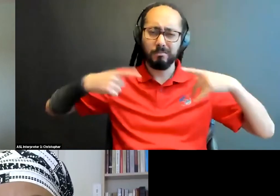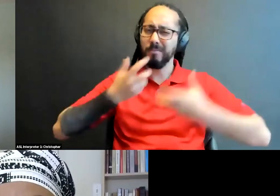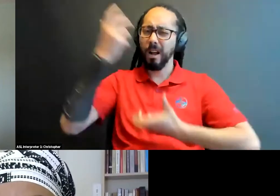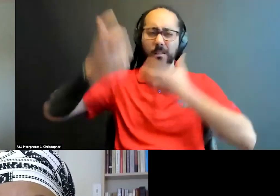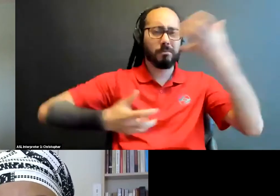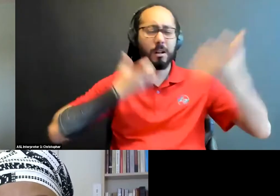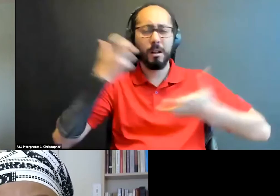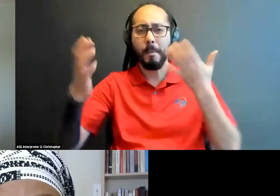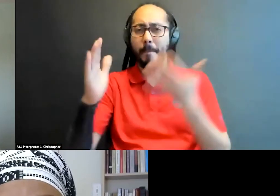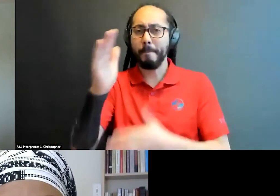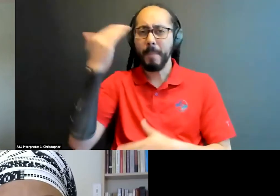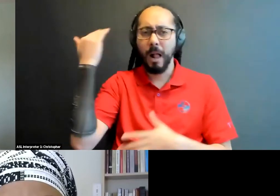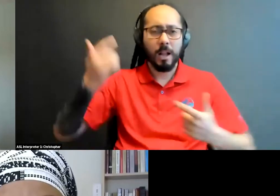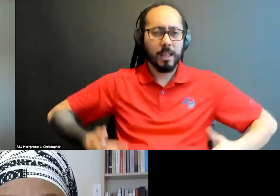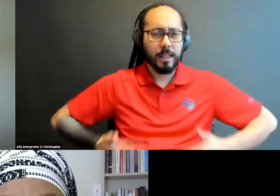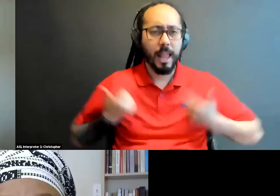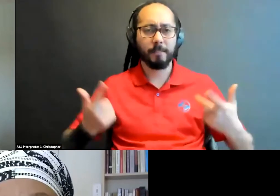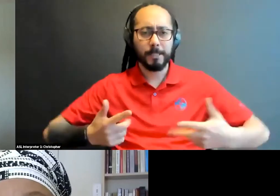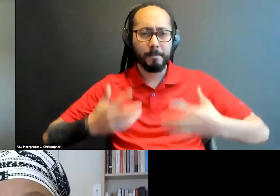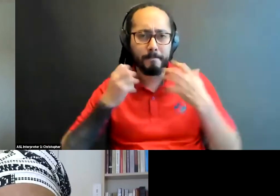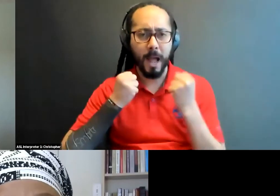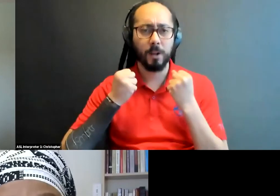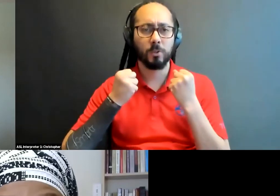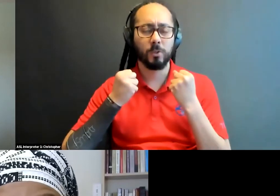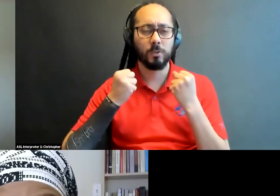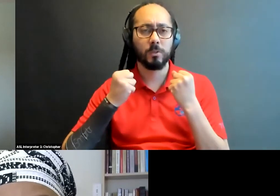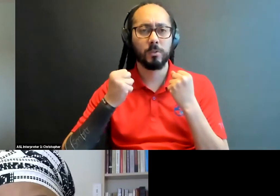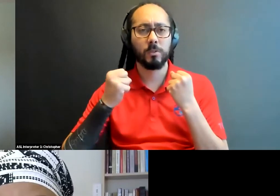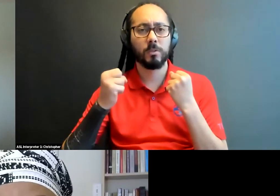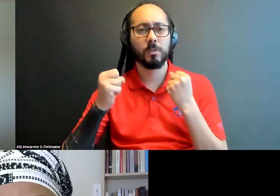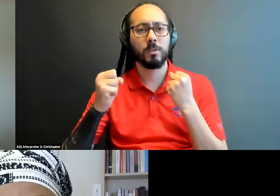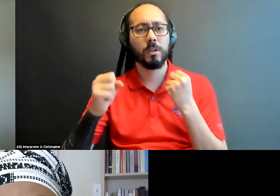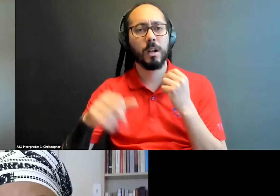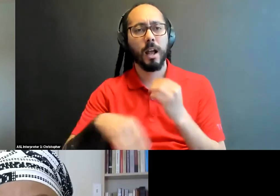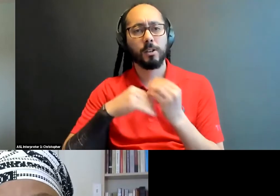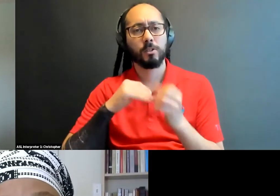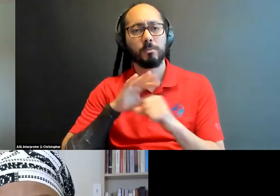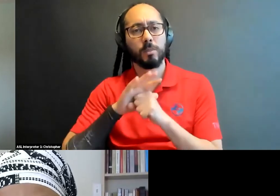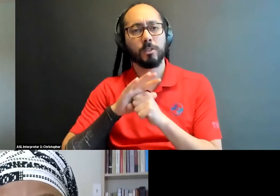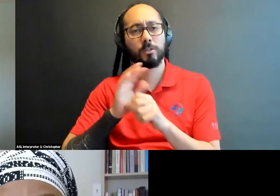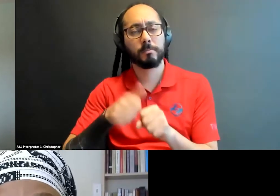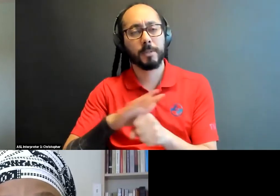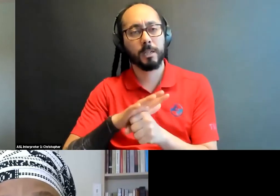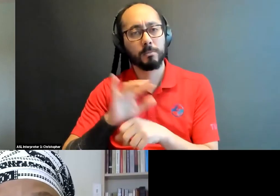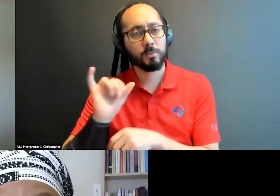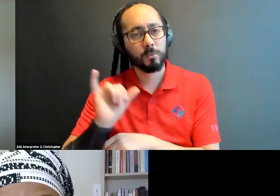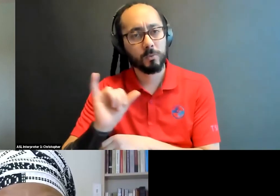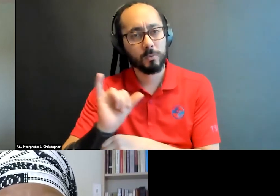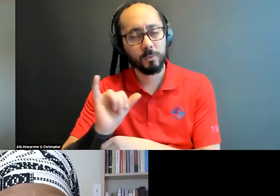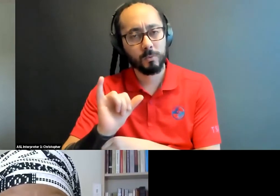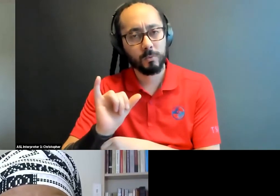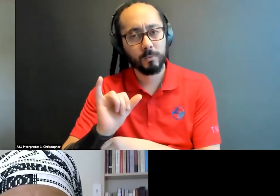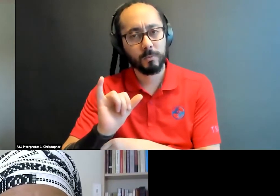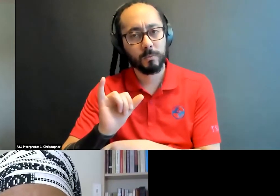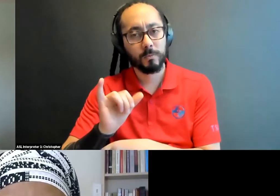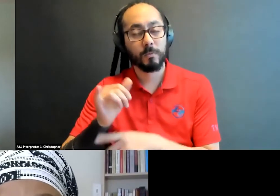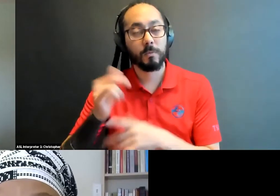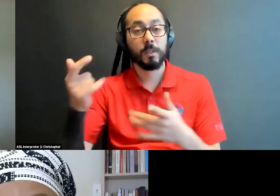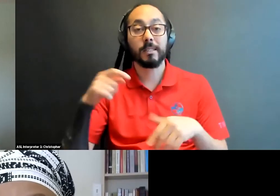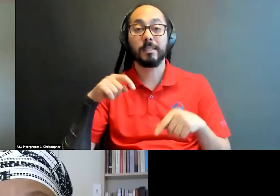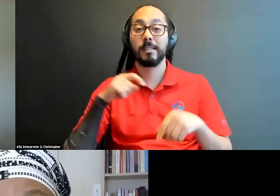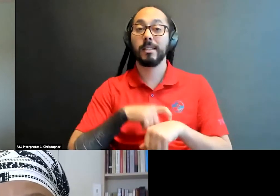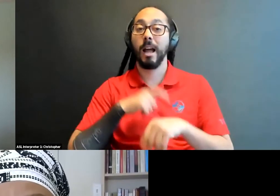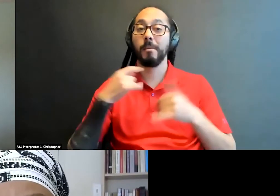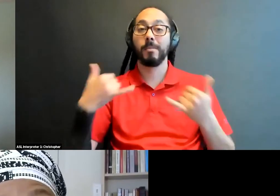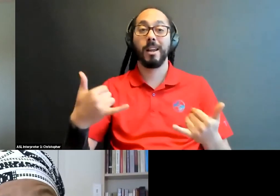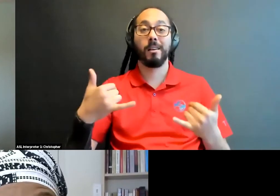were added to the pre-existing pressures and pandemics. This is a time of pain.